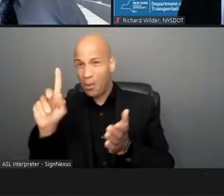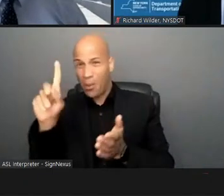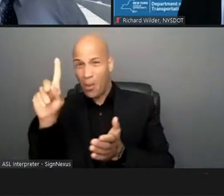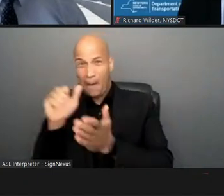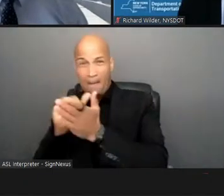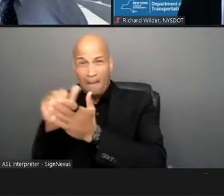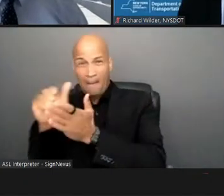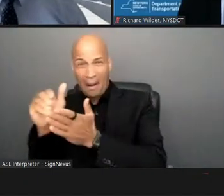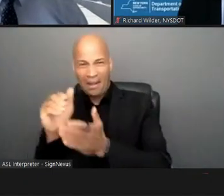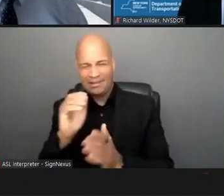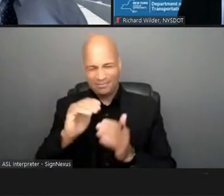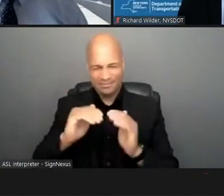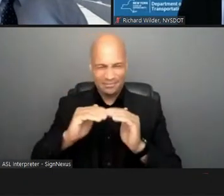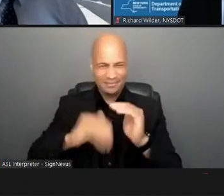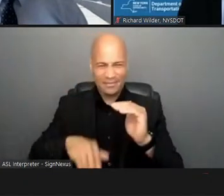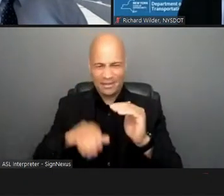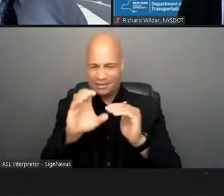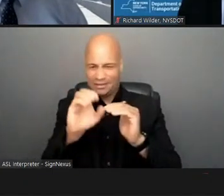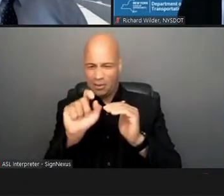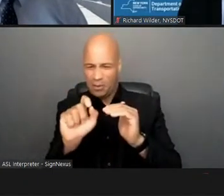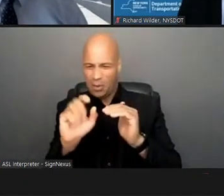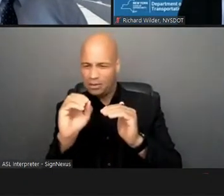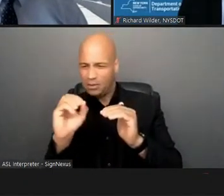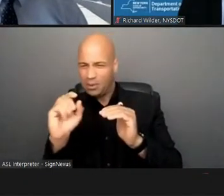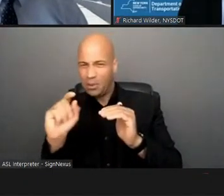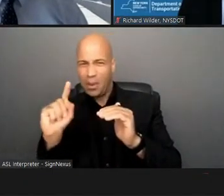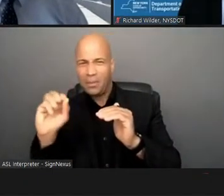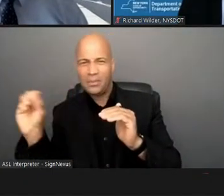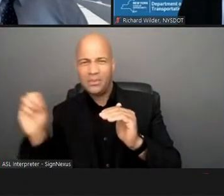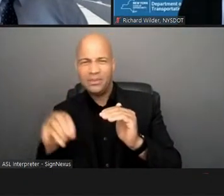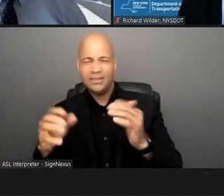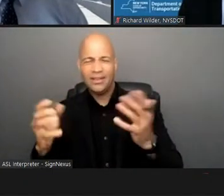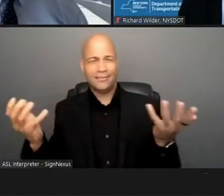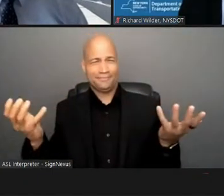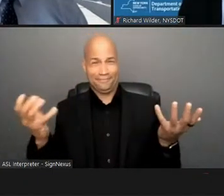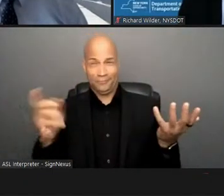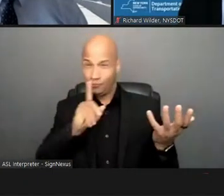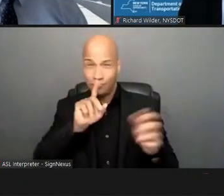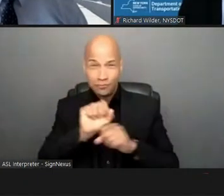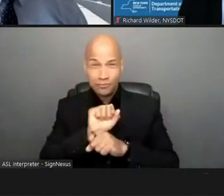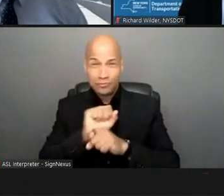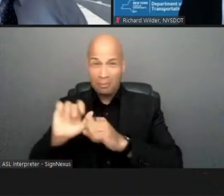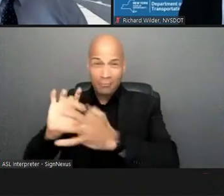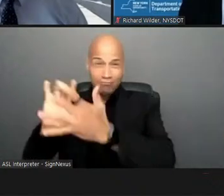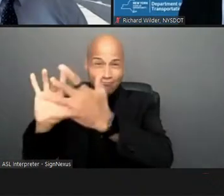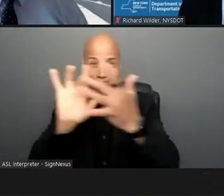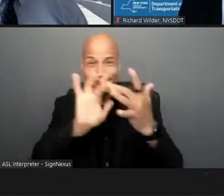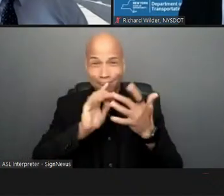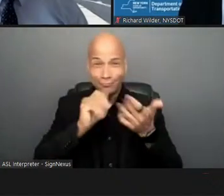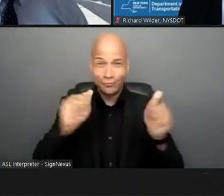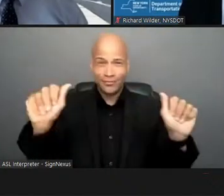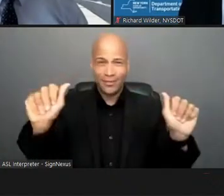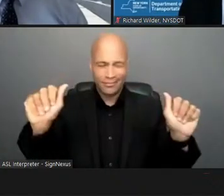so this is not a public hearing Outreach attempt